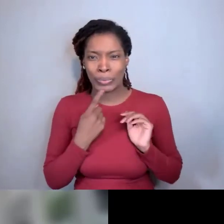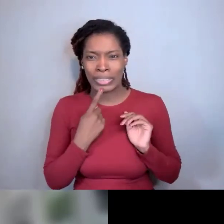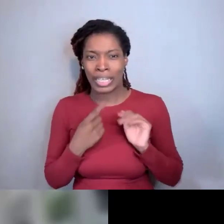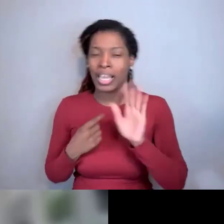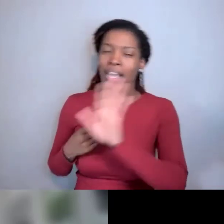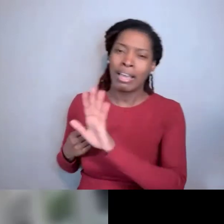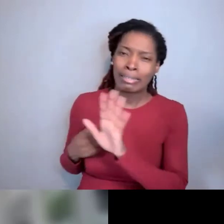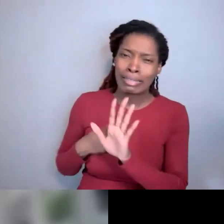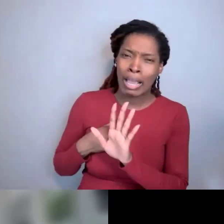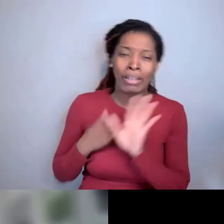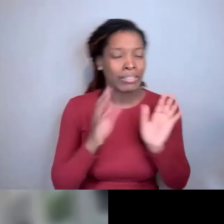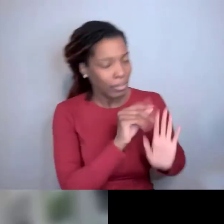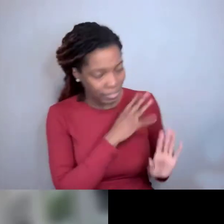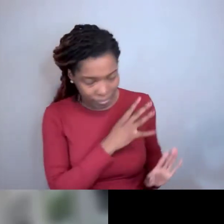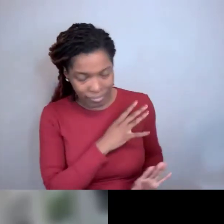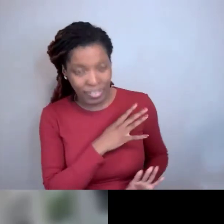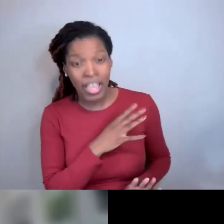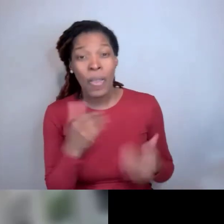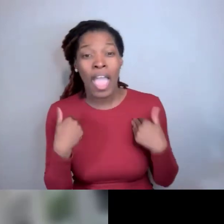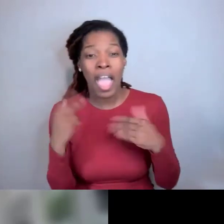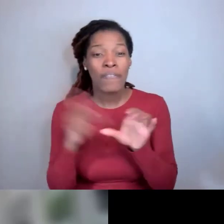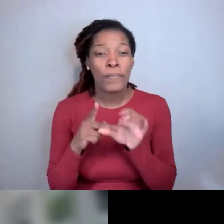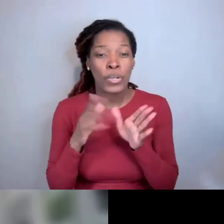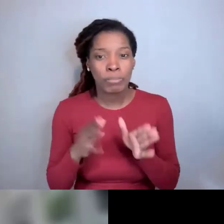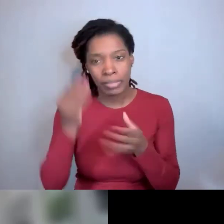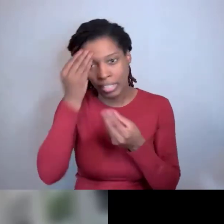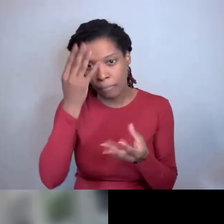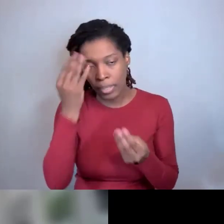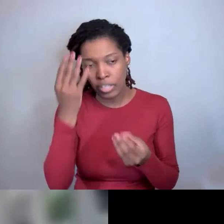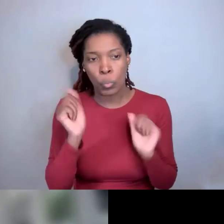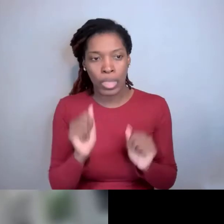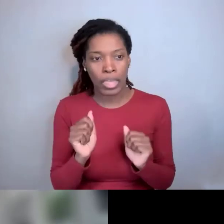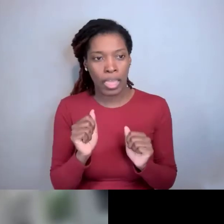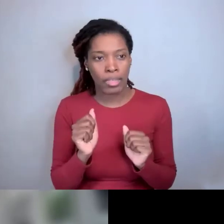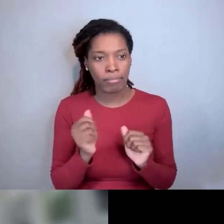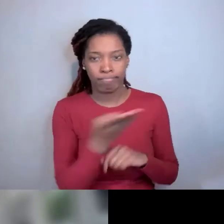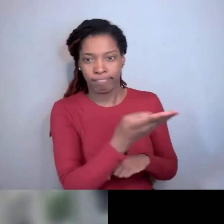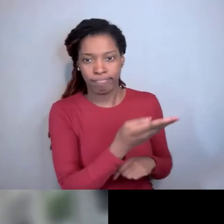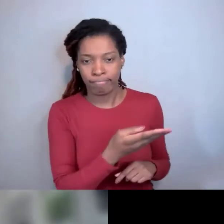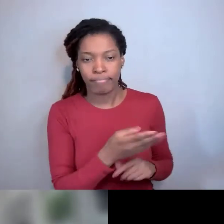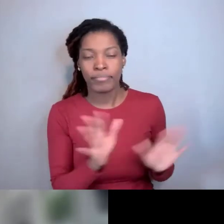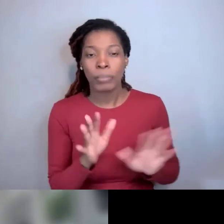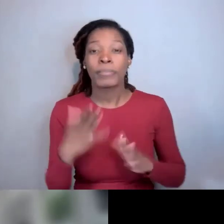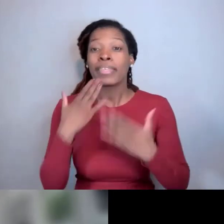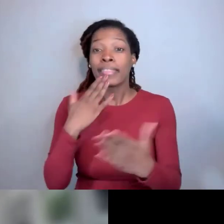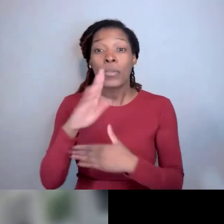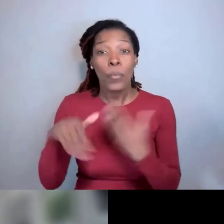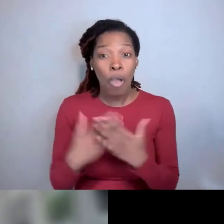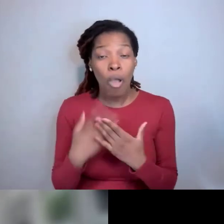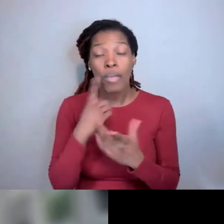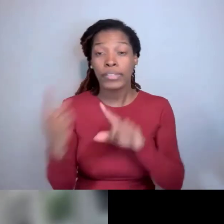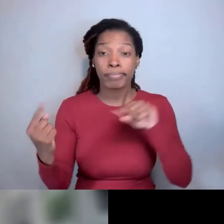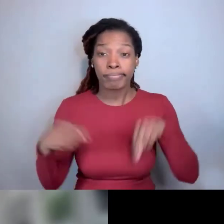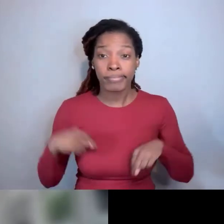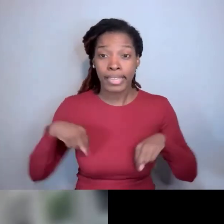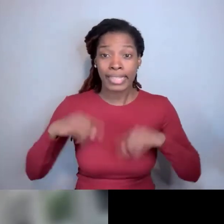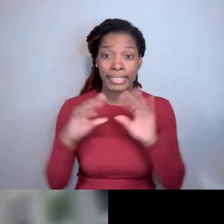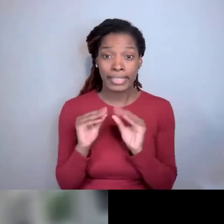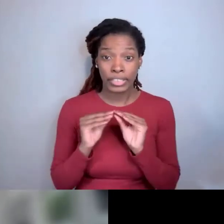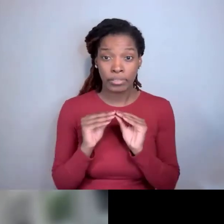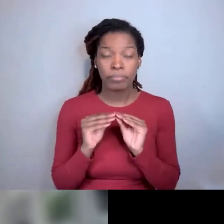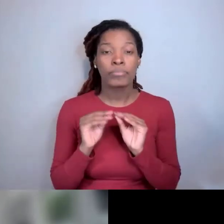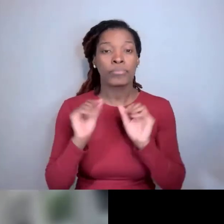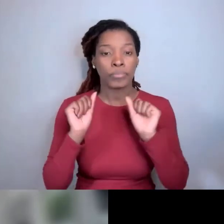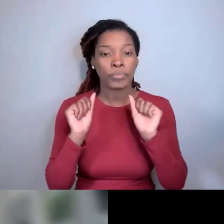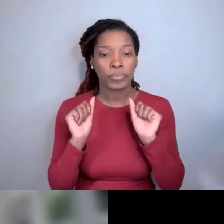okay. It's okay. Okay. And we have participant information that we can get back to. So I want to thank you all for participating in this session. You